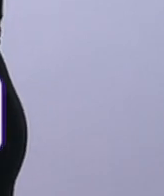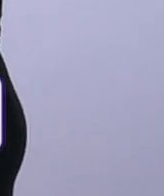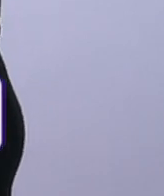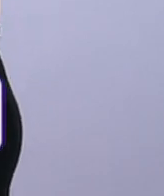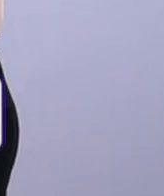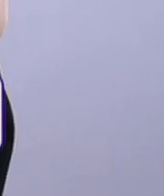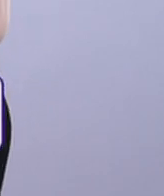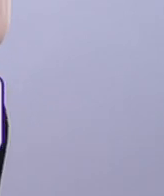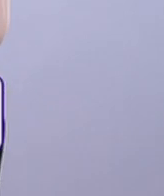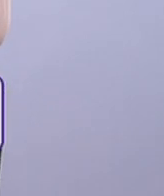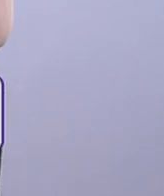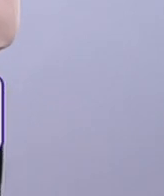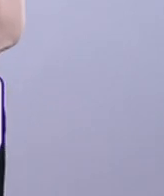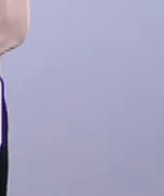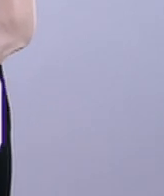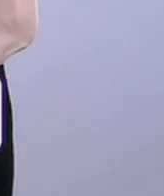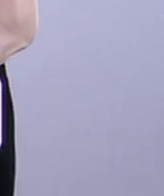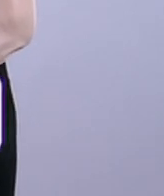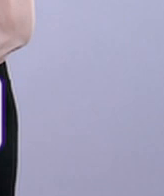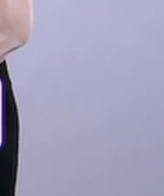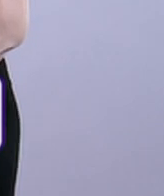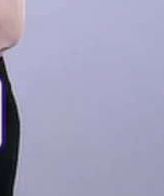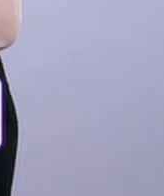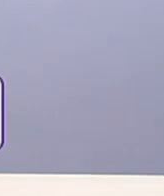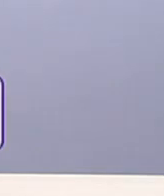Well, let's continue.